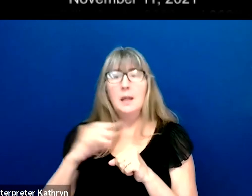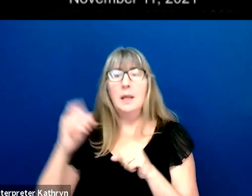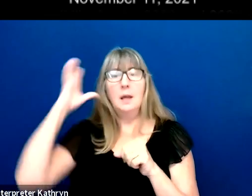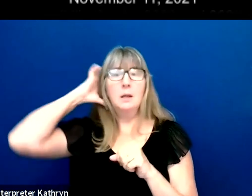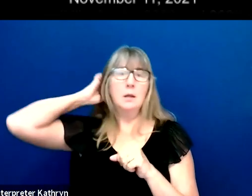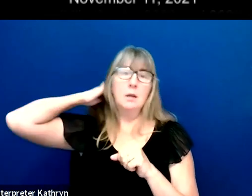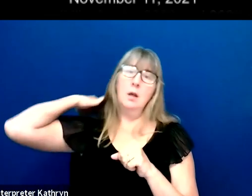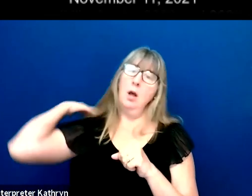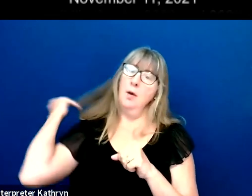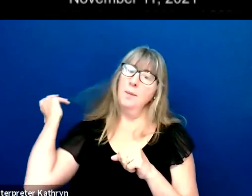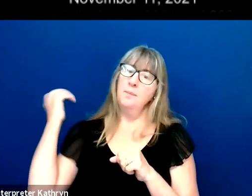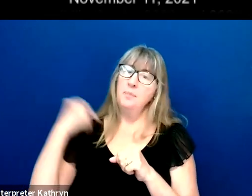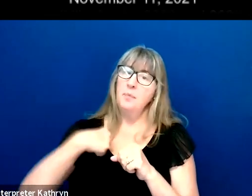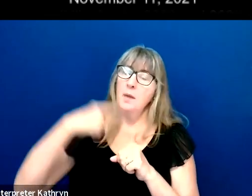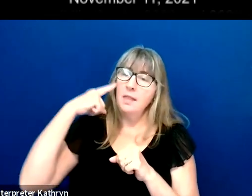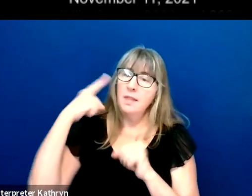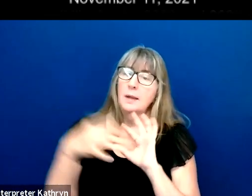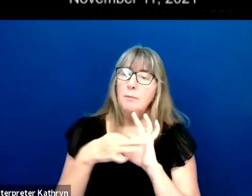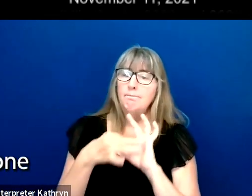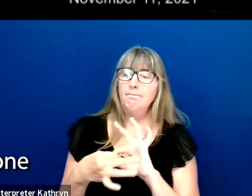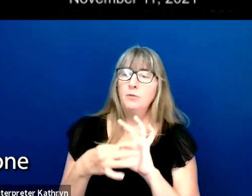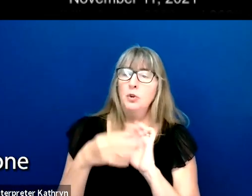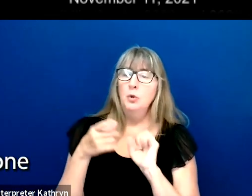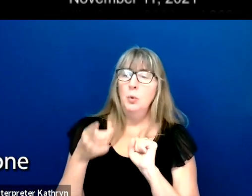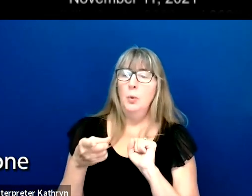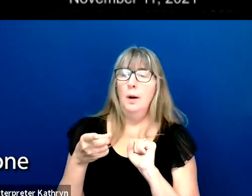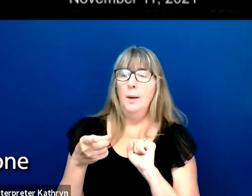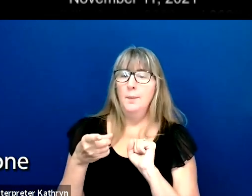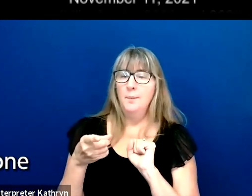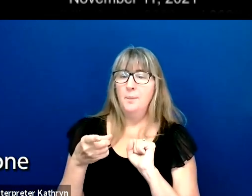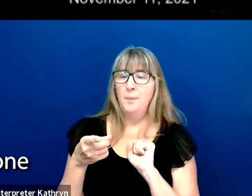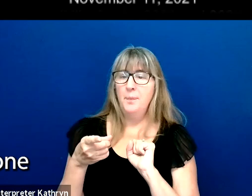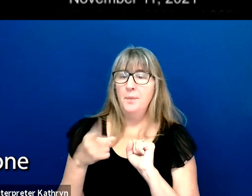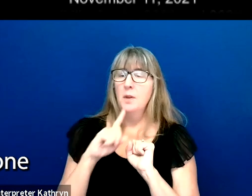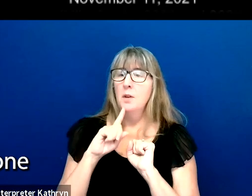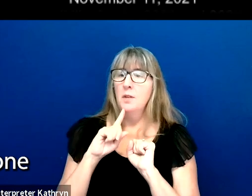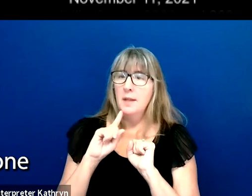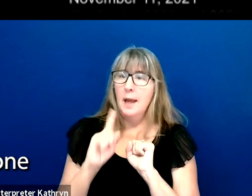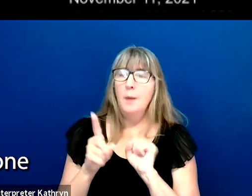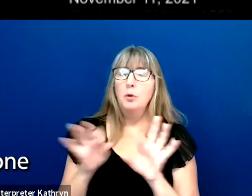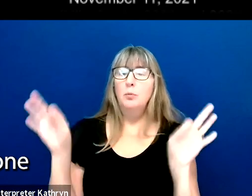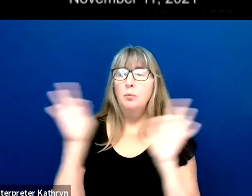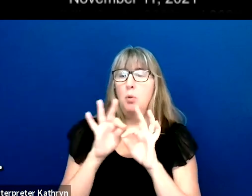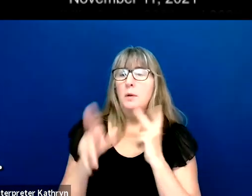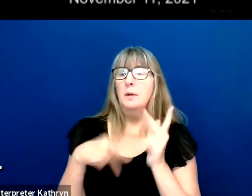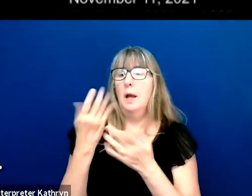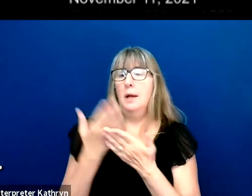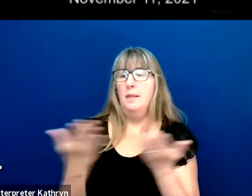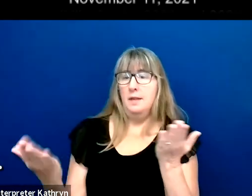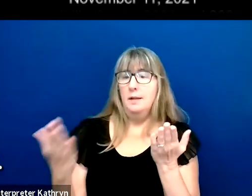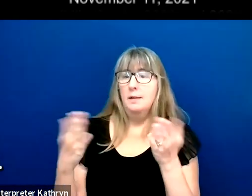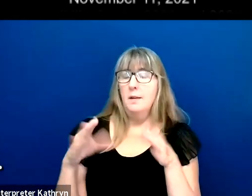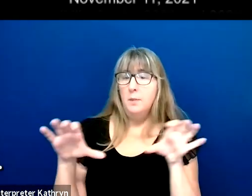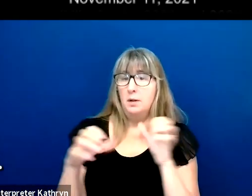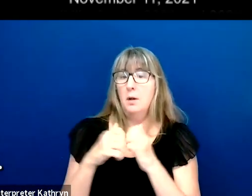it speaks to really the absolute importance of the kinds of things that are being done through